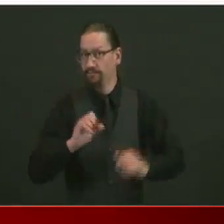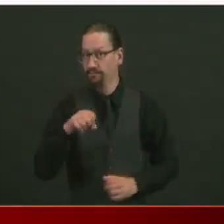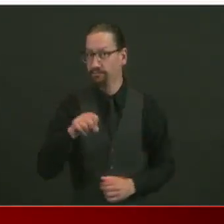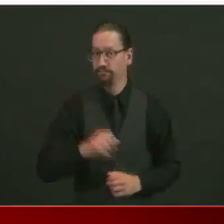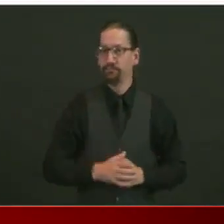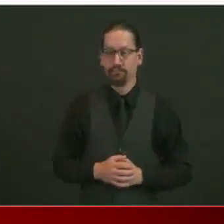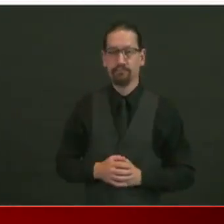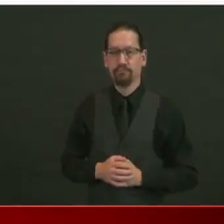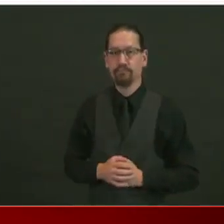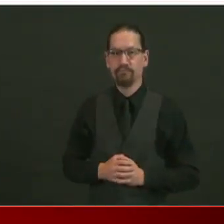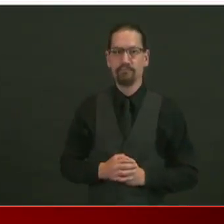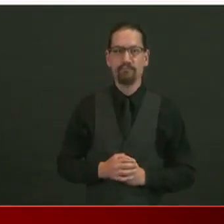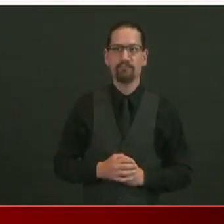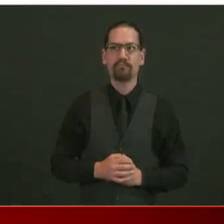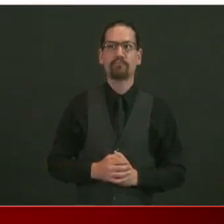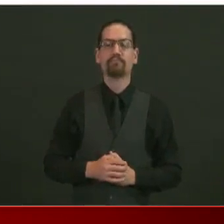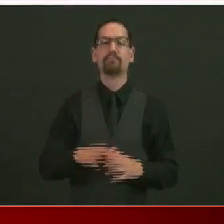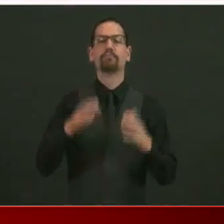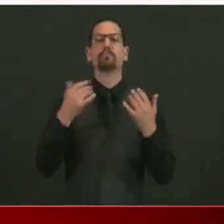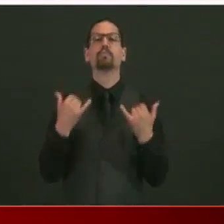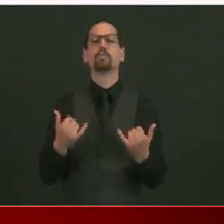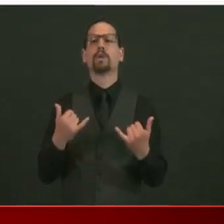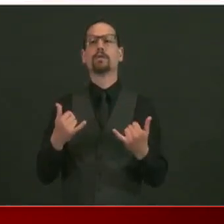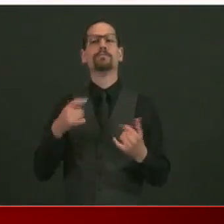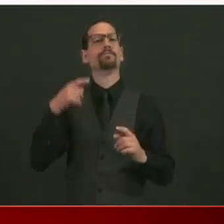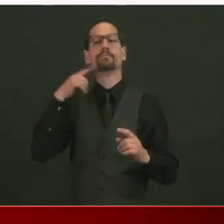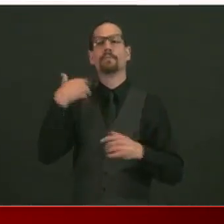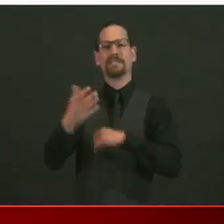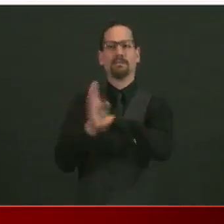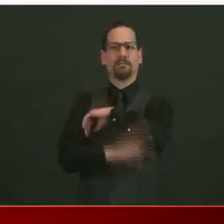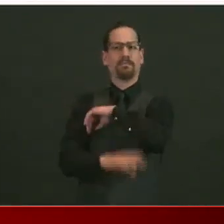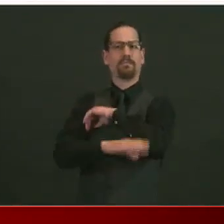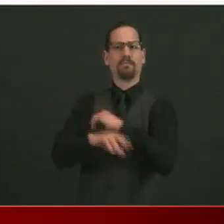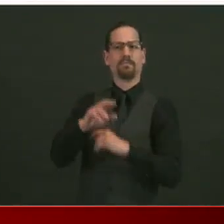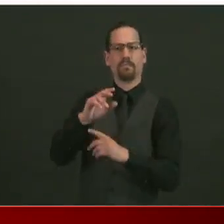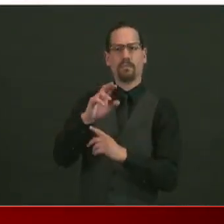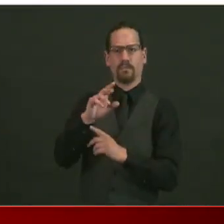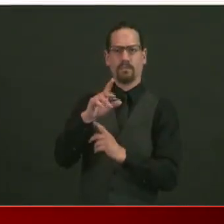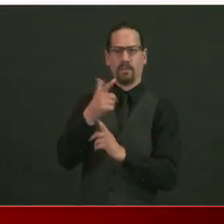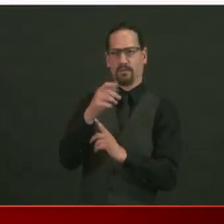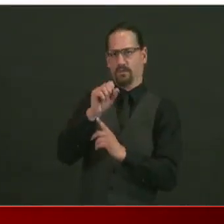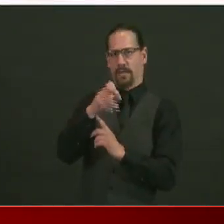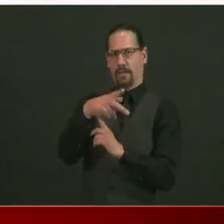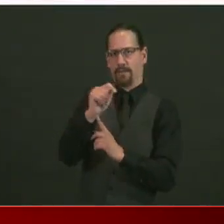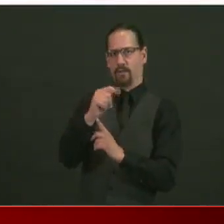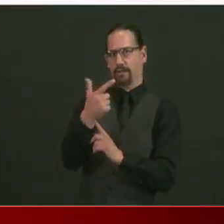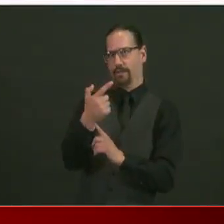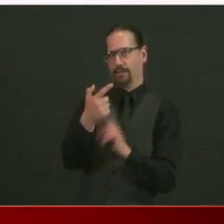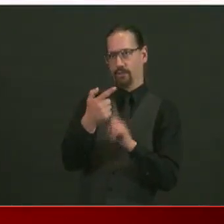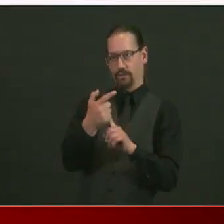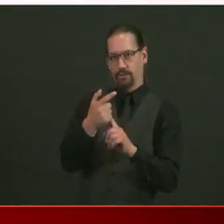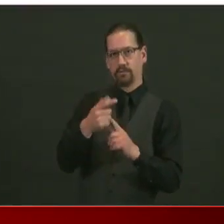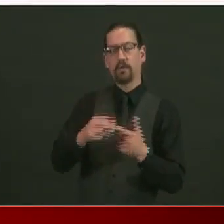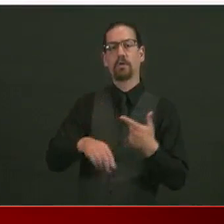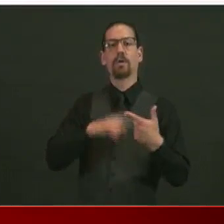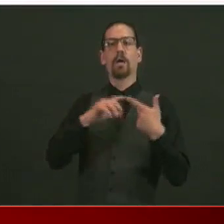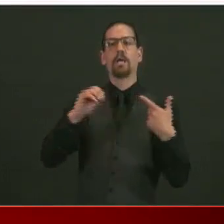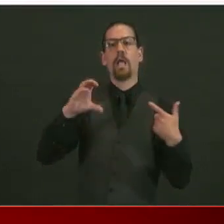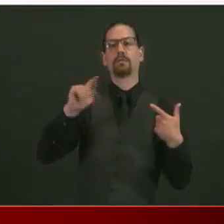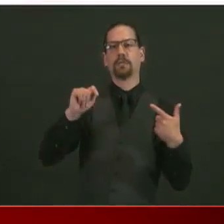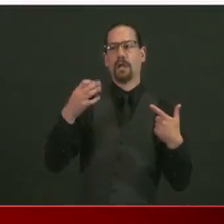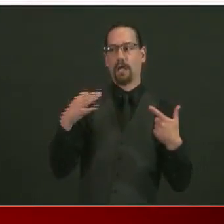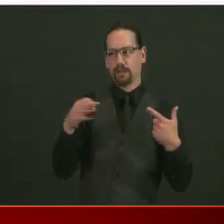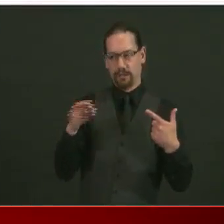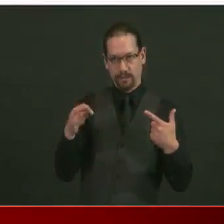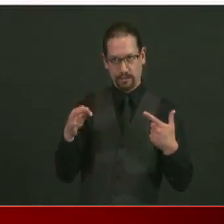siguientes. So we have September 21st, September 21, October 19th, el 19 de octubre,